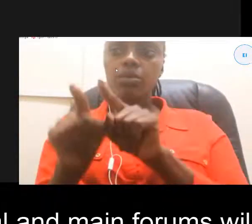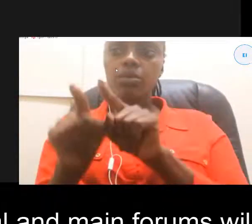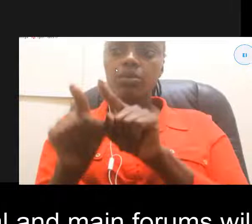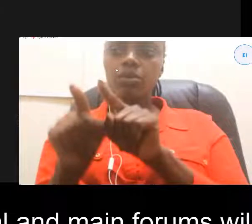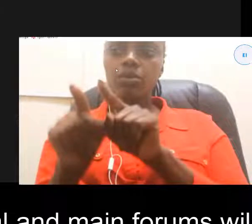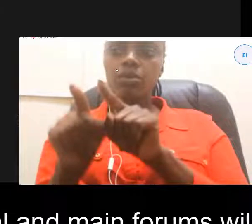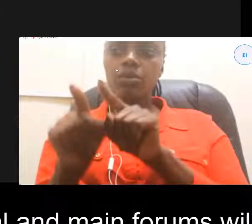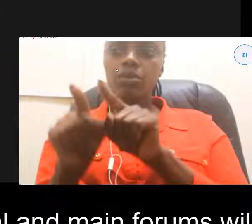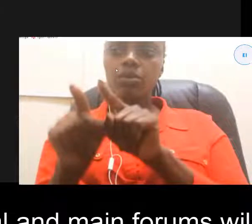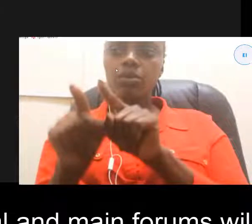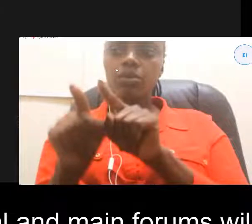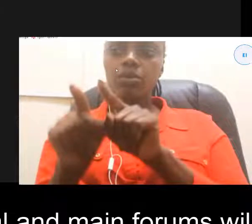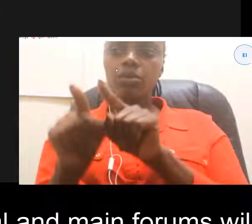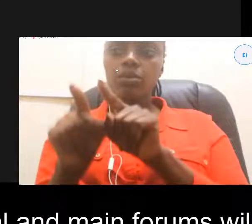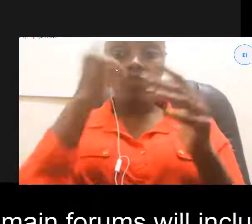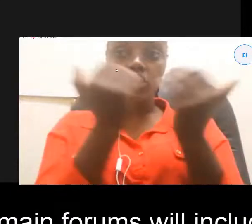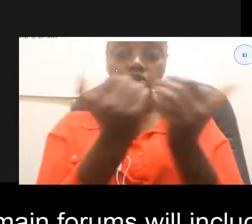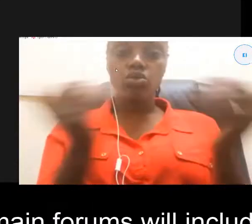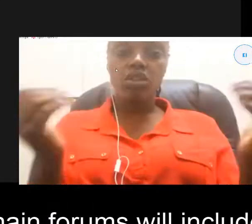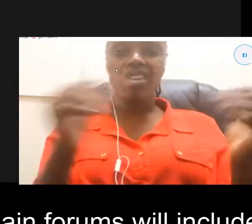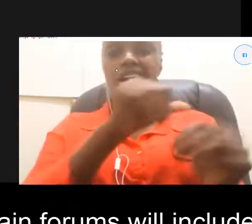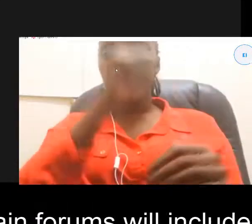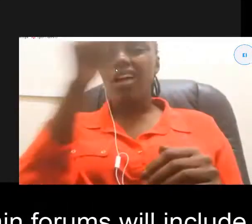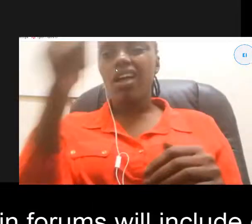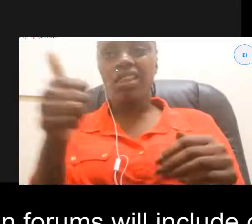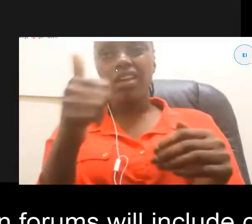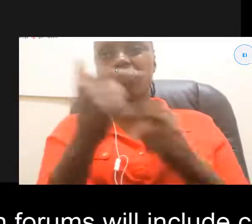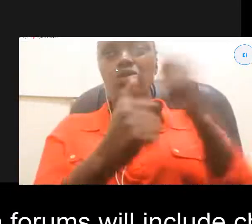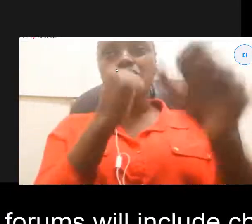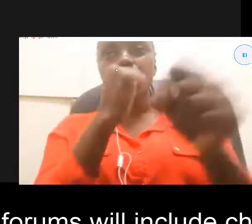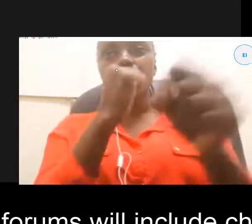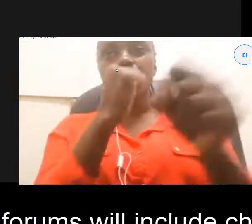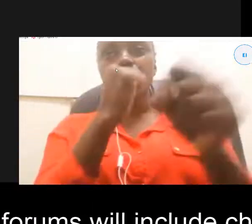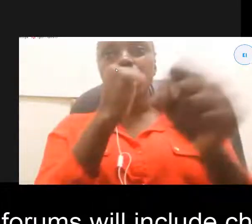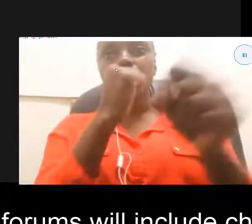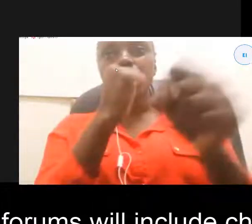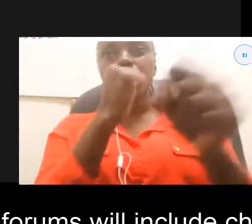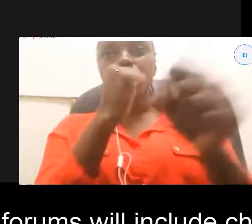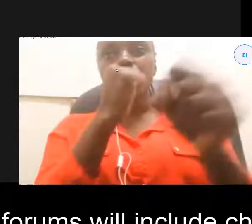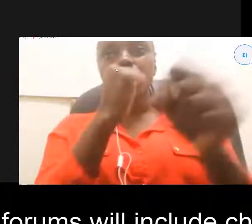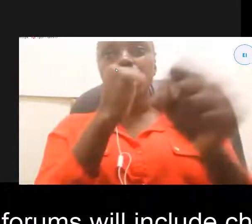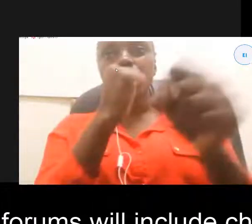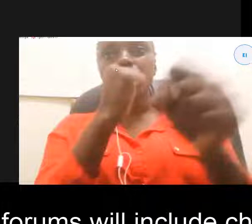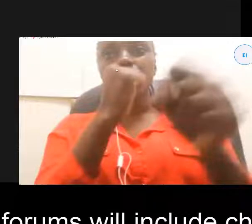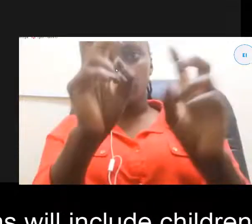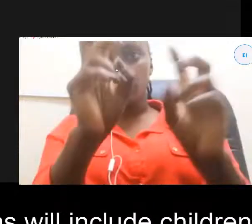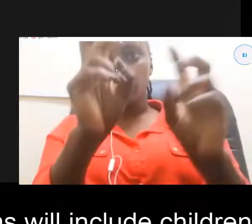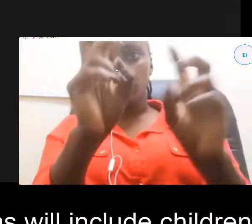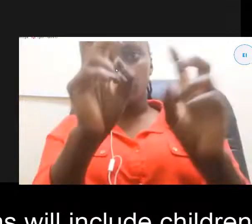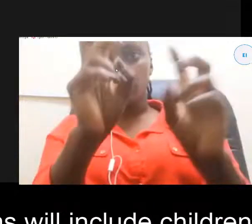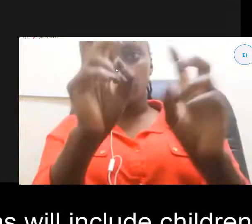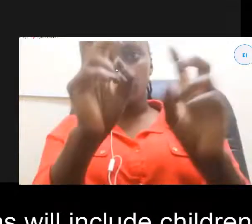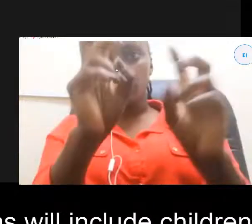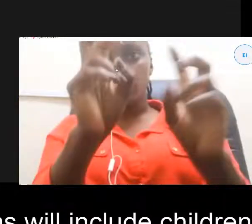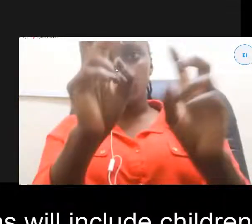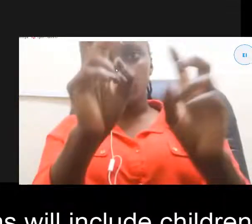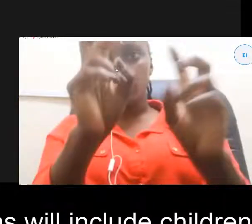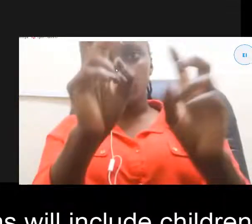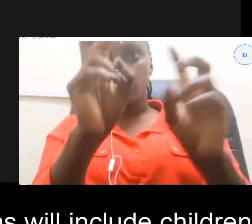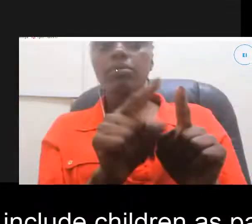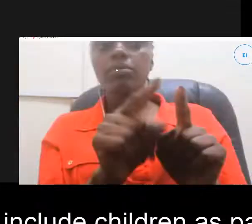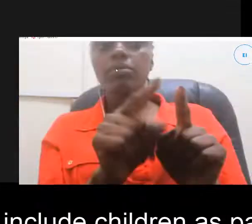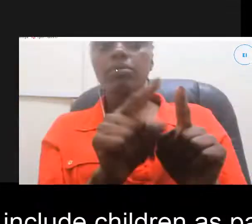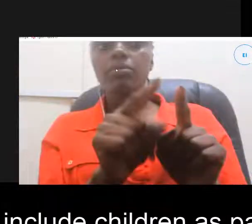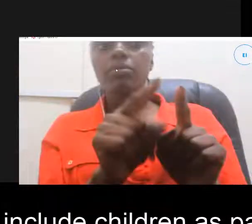welfare of the child. Others also are working in the education areas, and education, leisure,